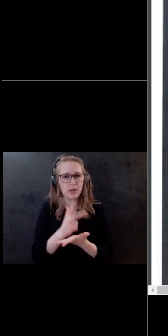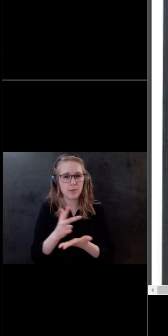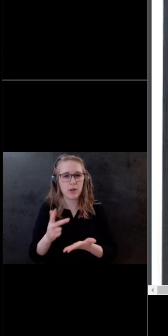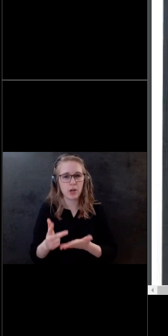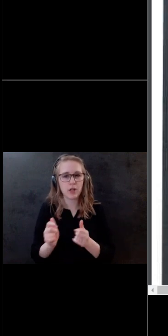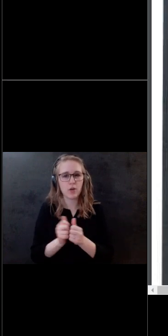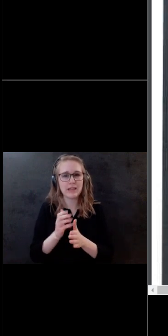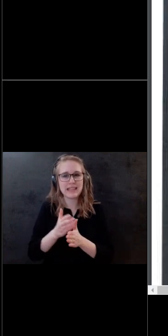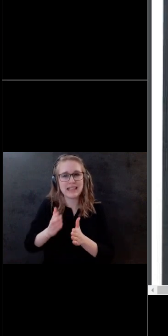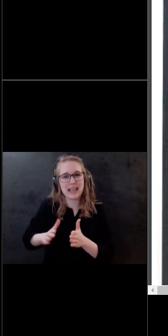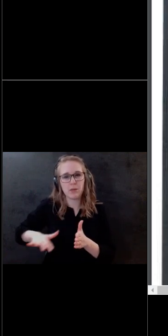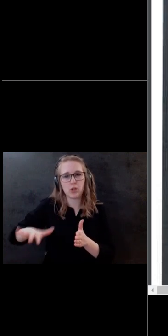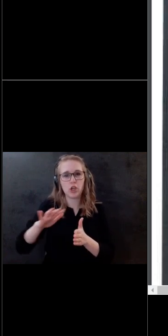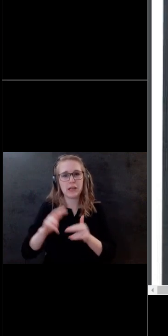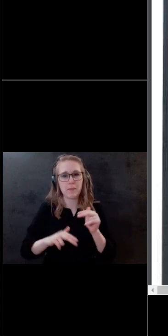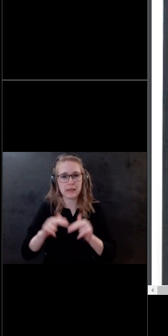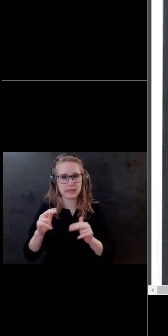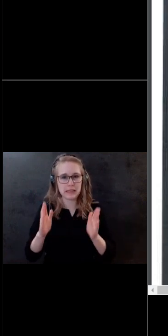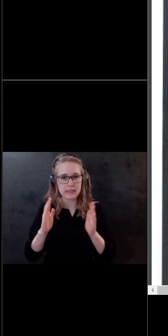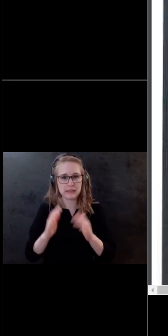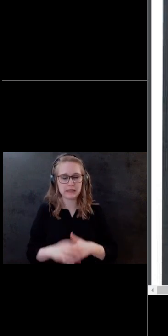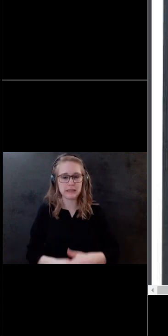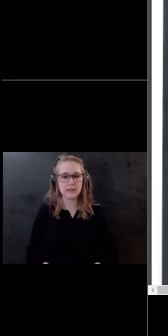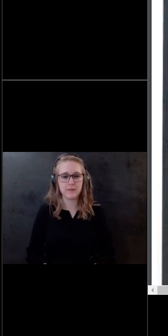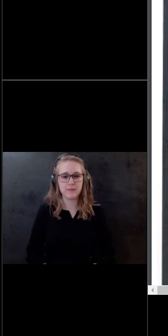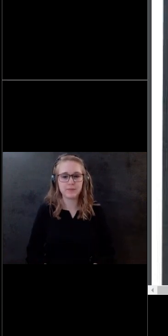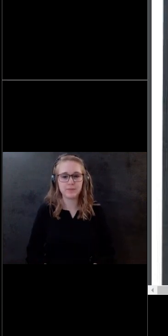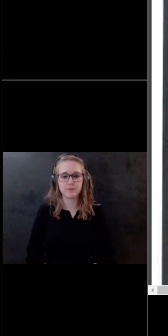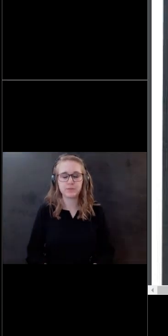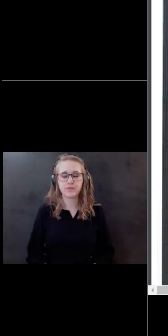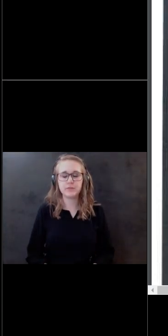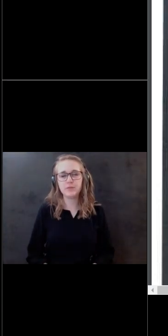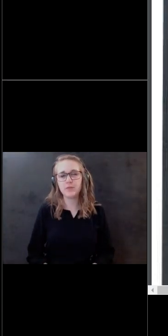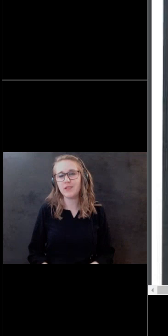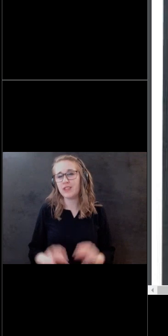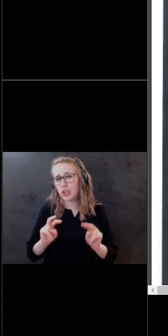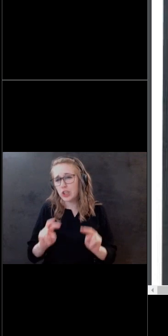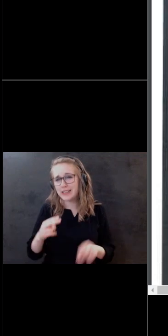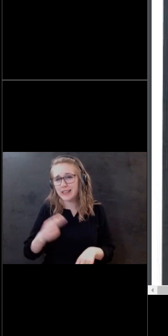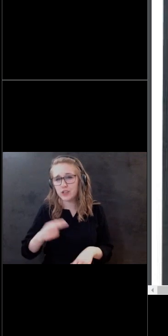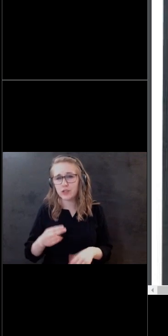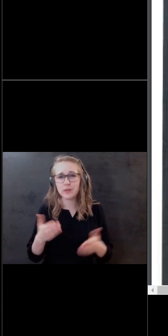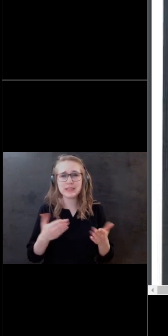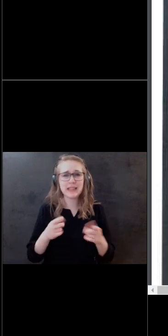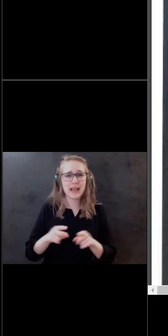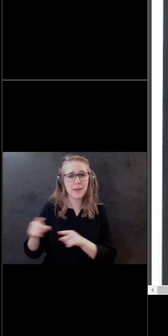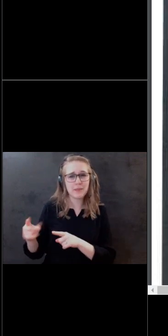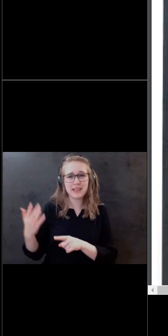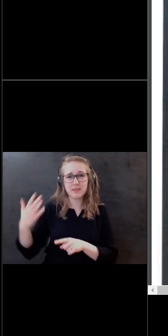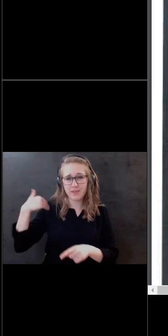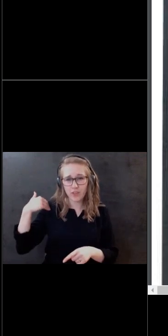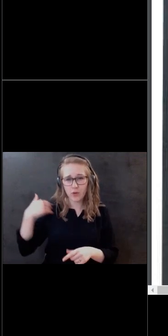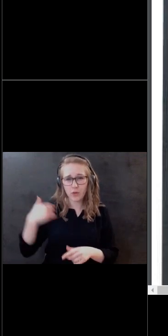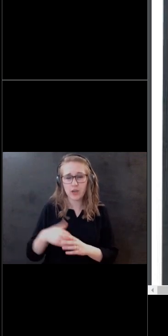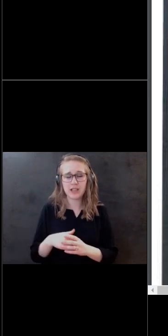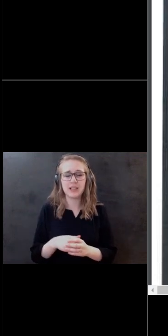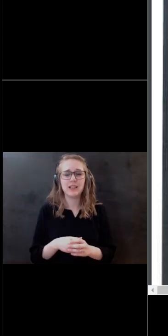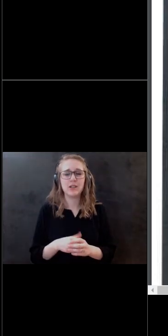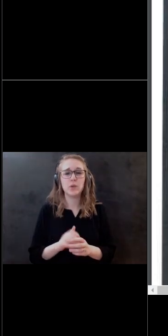our neighboring buildings. If we look at the history and we look at what's been happening in the past with